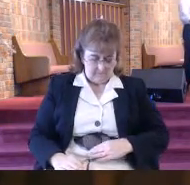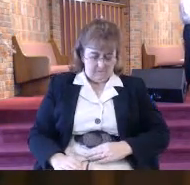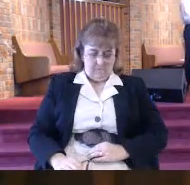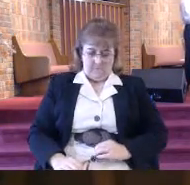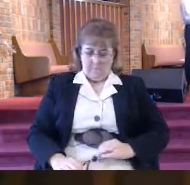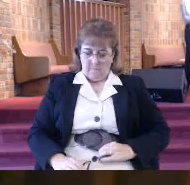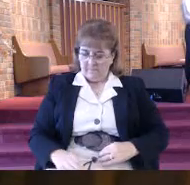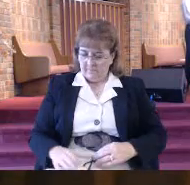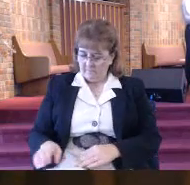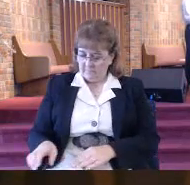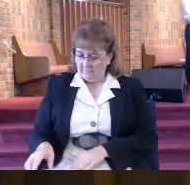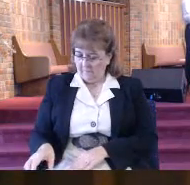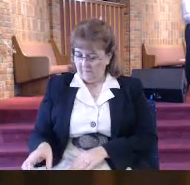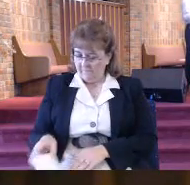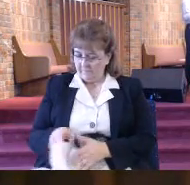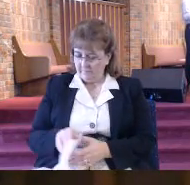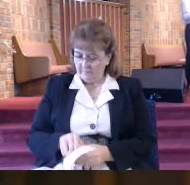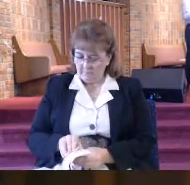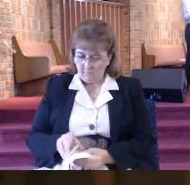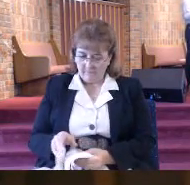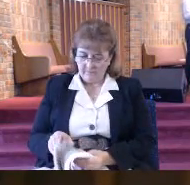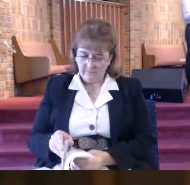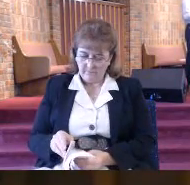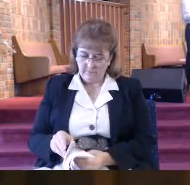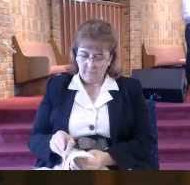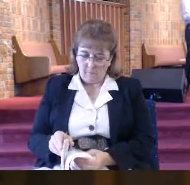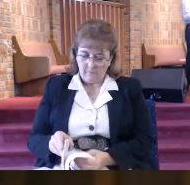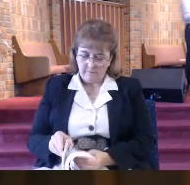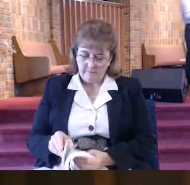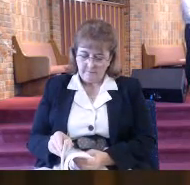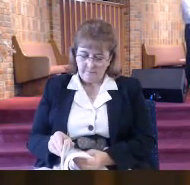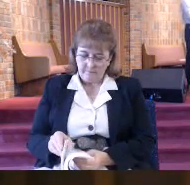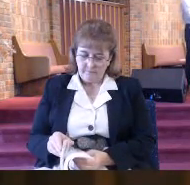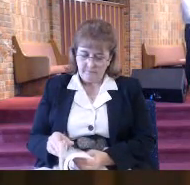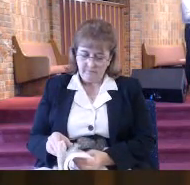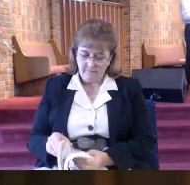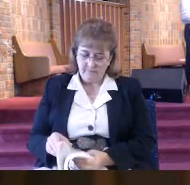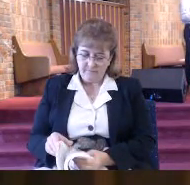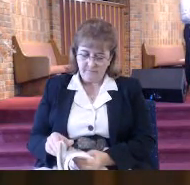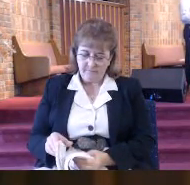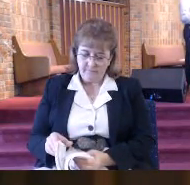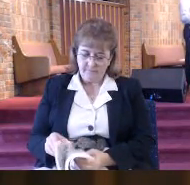Now number 694. Number 694.